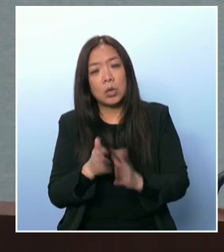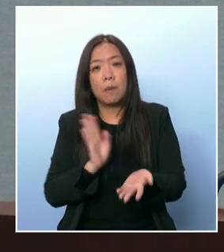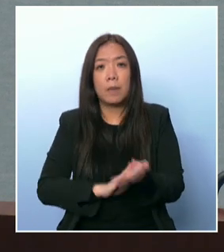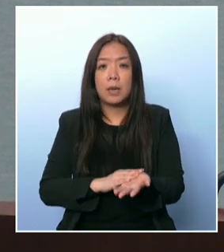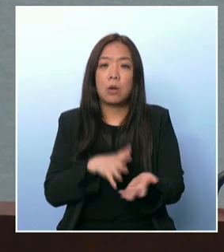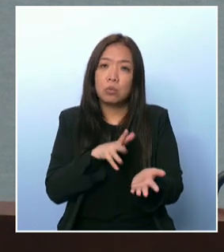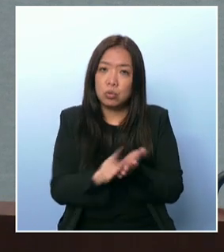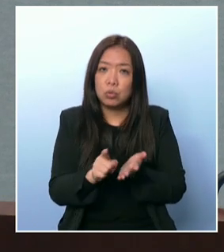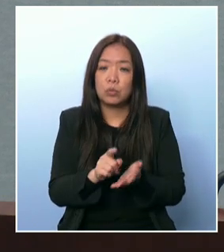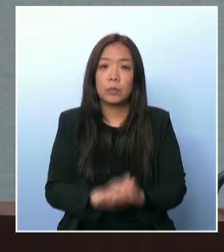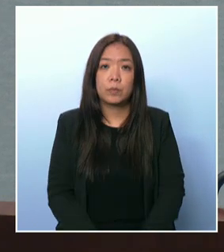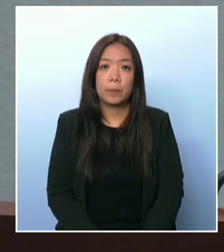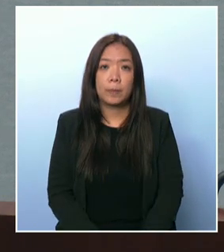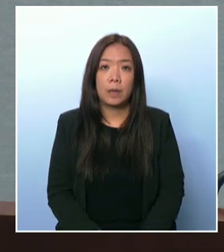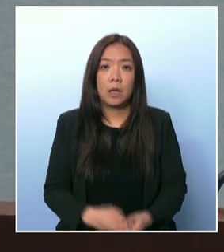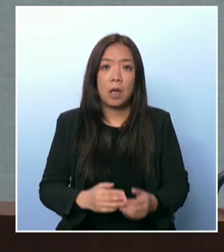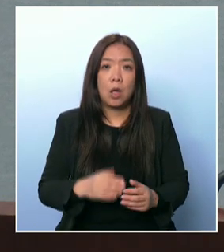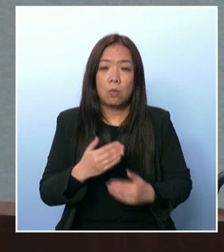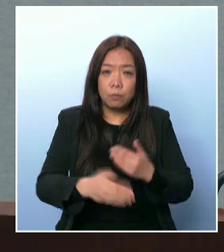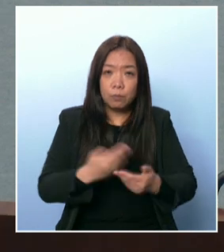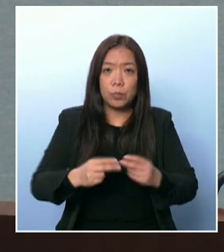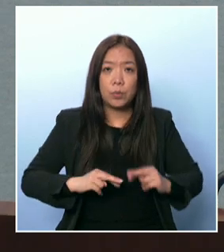perinatal treatment. For pediatrics, we have